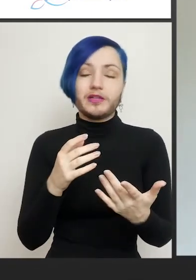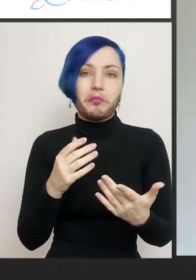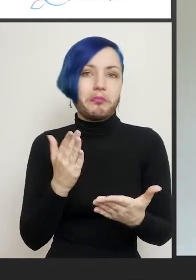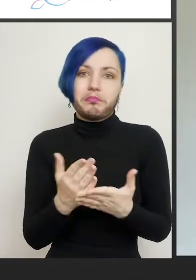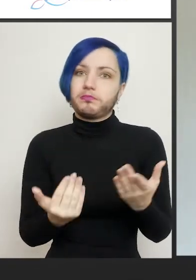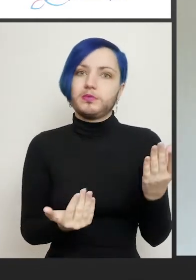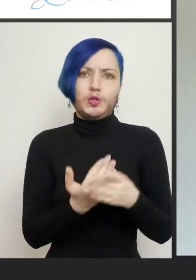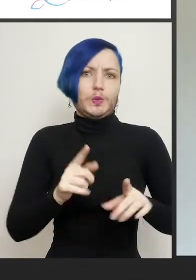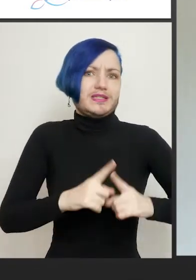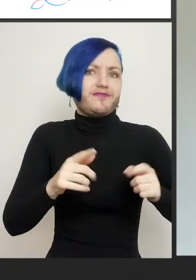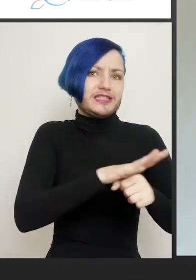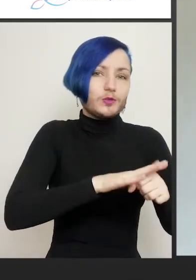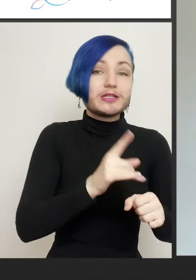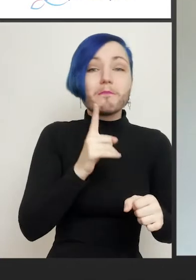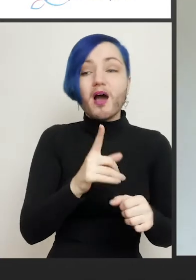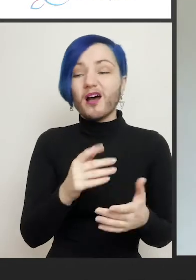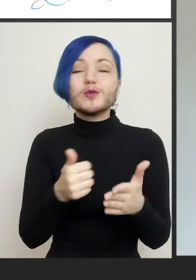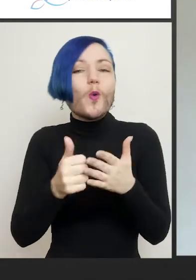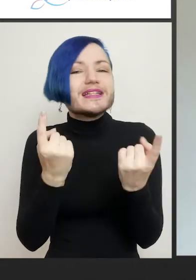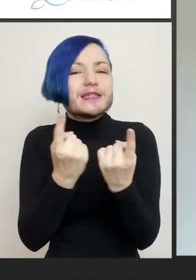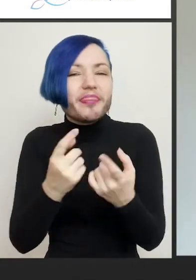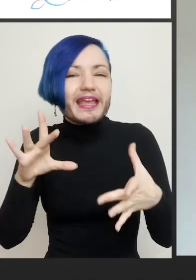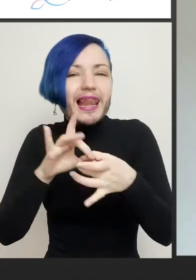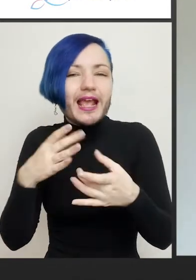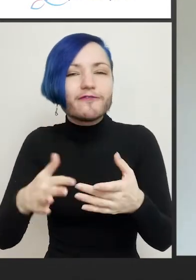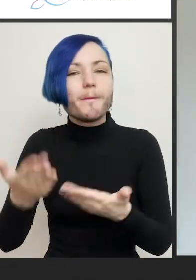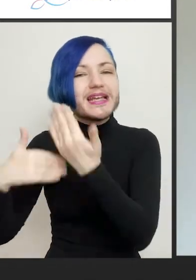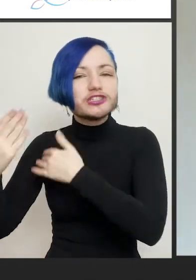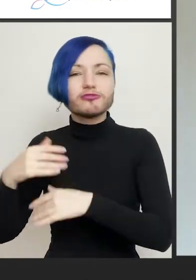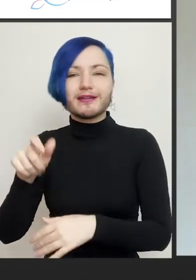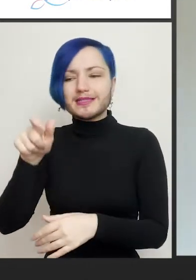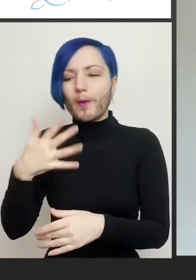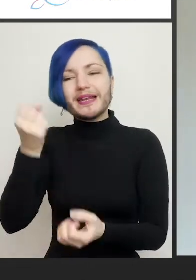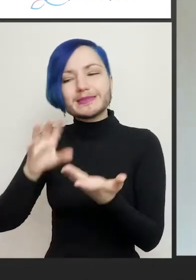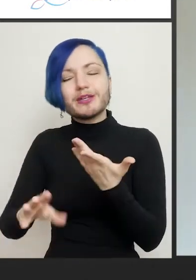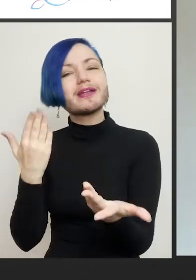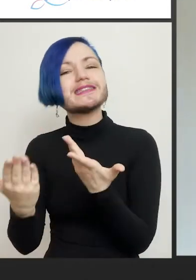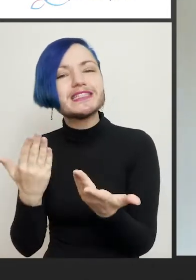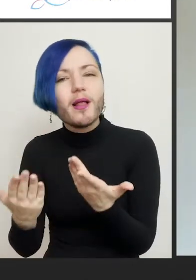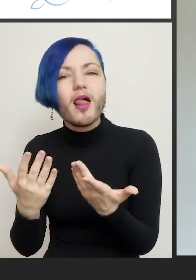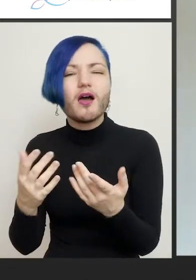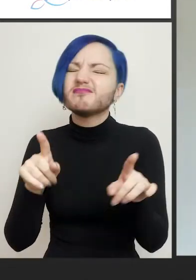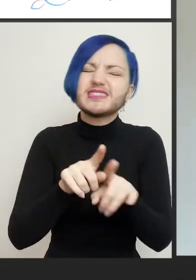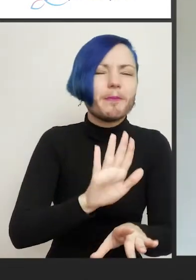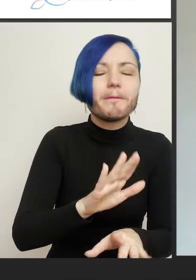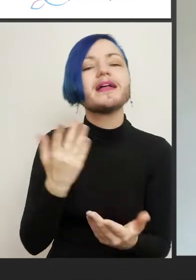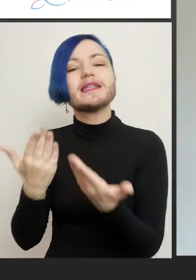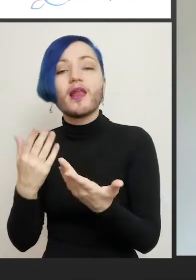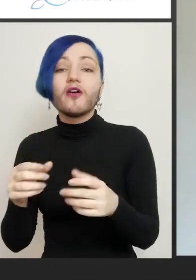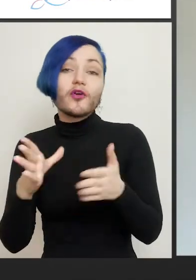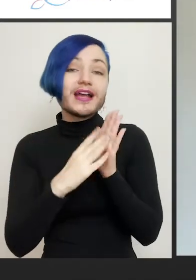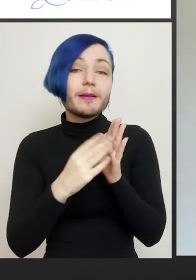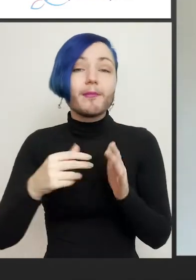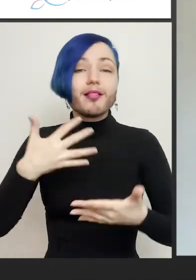that there's always a precedent. There's always someone that's probably experienced something not the same but similar. The AIDS crisis